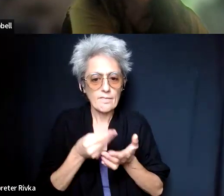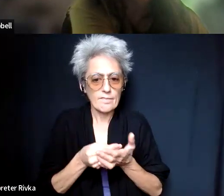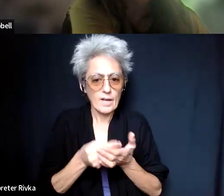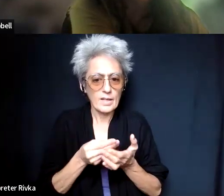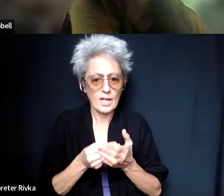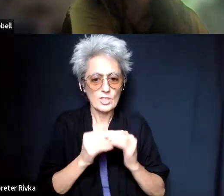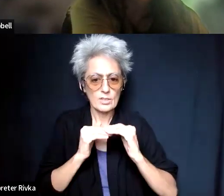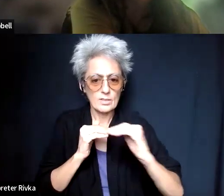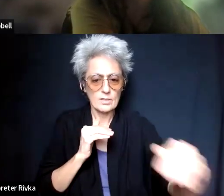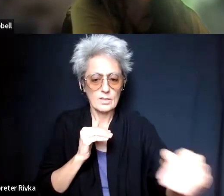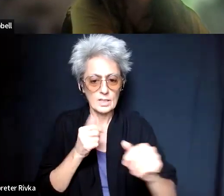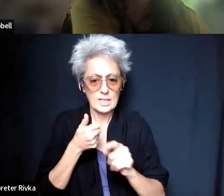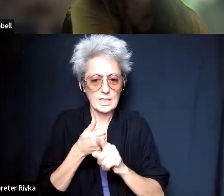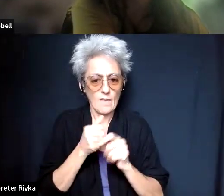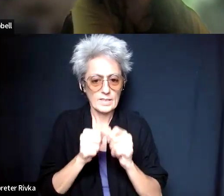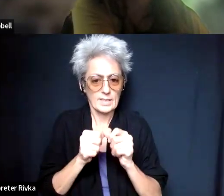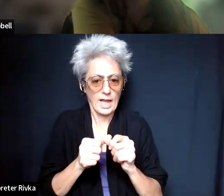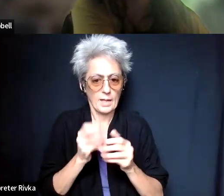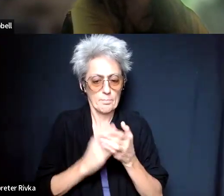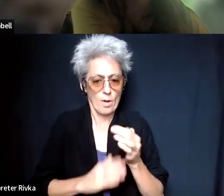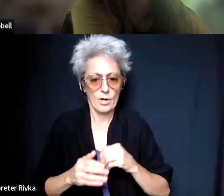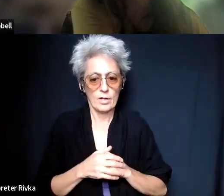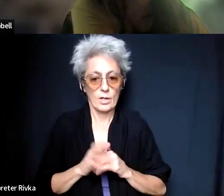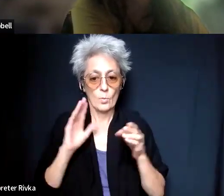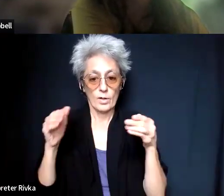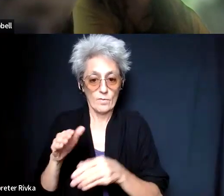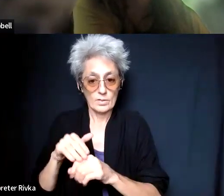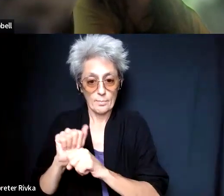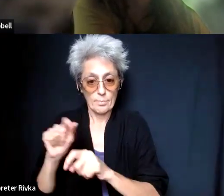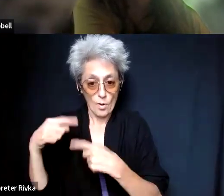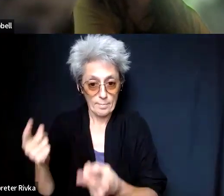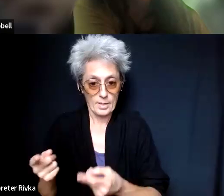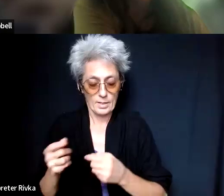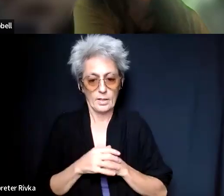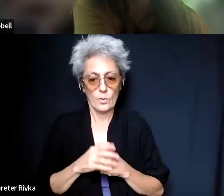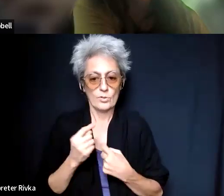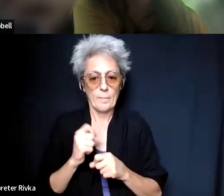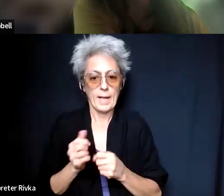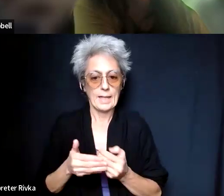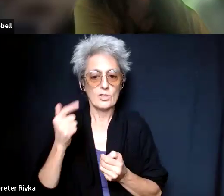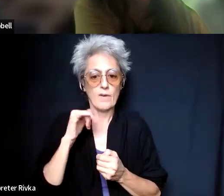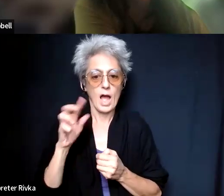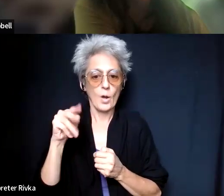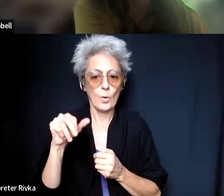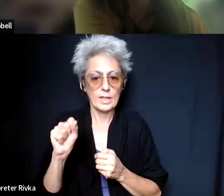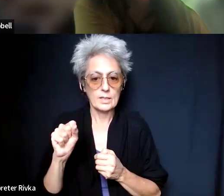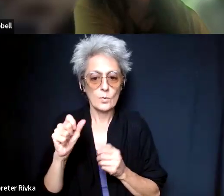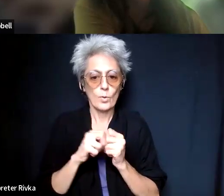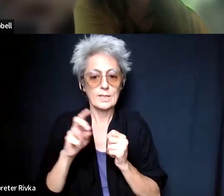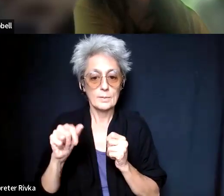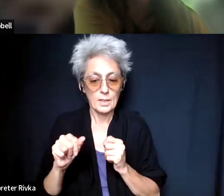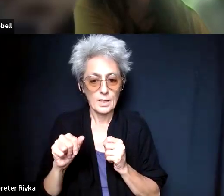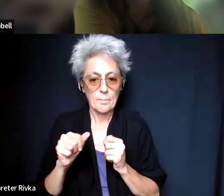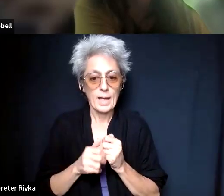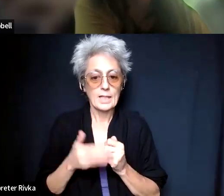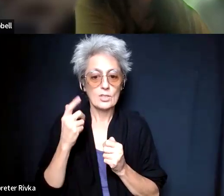a lot on employment and trying to make it easier for Iowans with disabilities to be